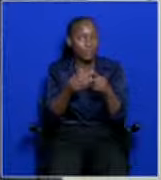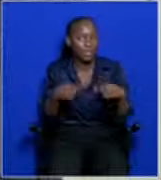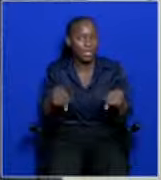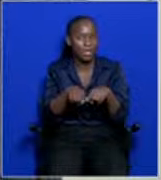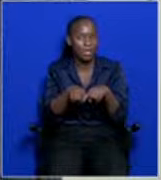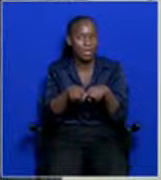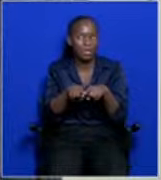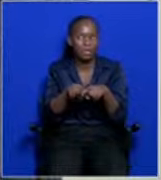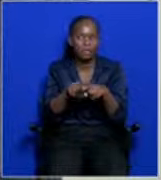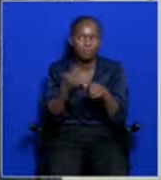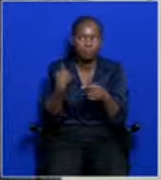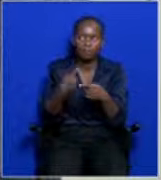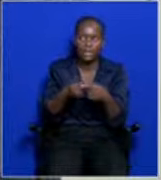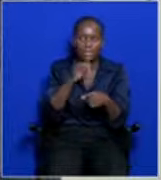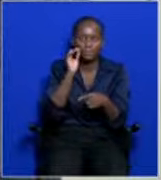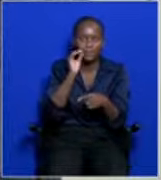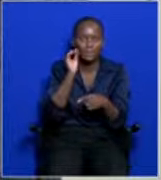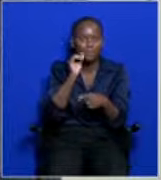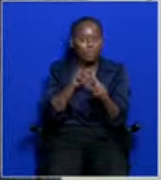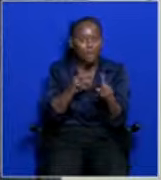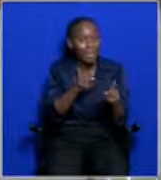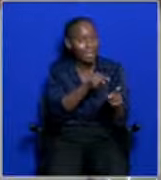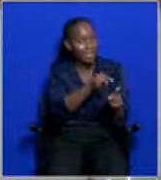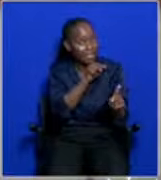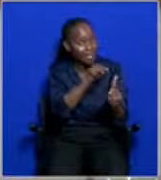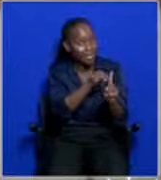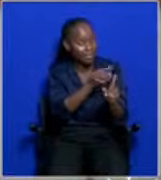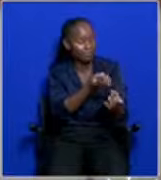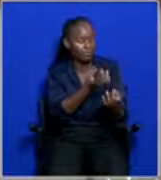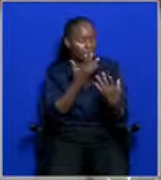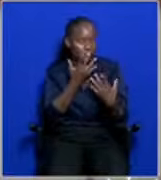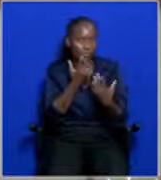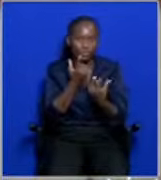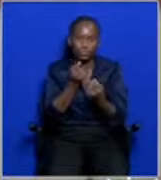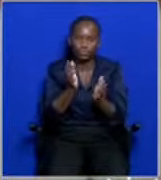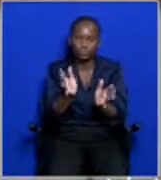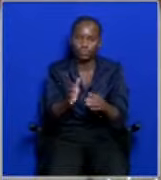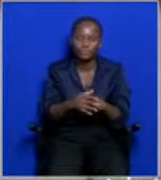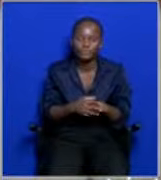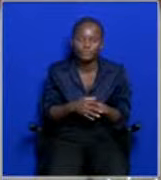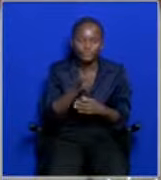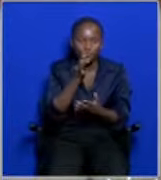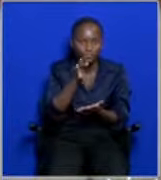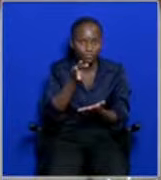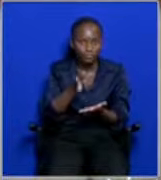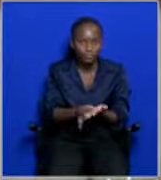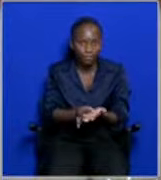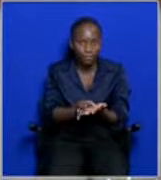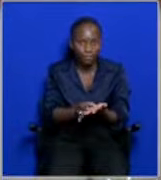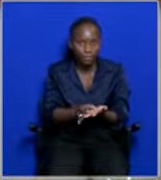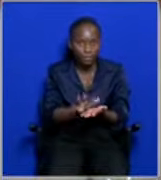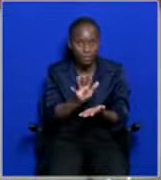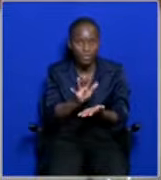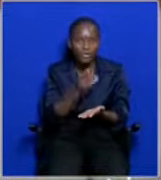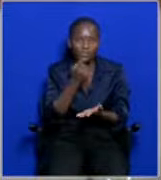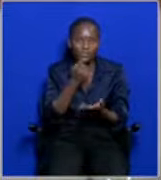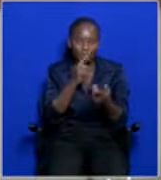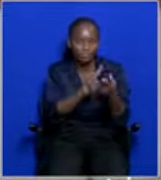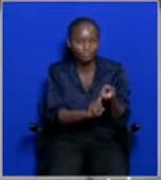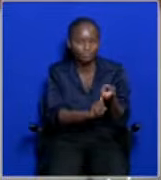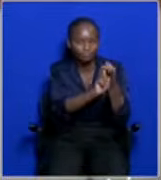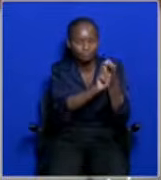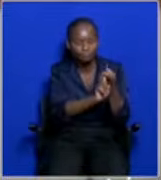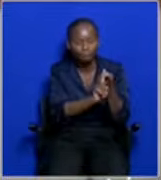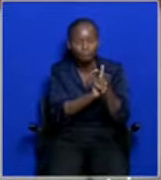done. I propose, therefore, that we stand down the issue. We have noted it. And